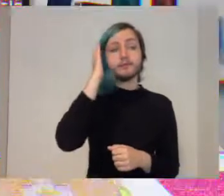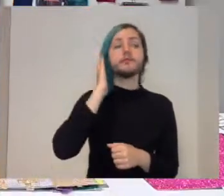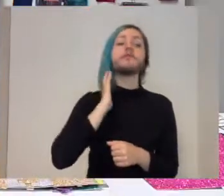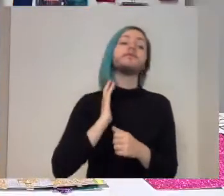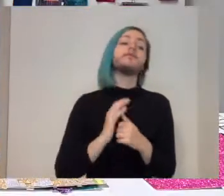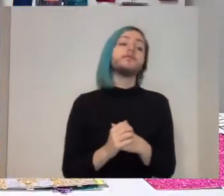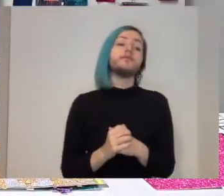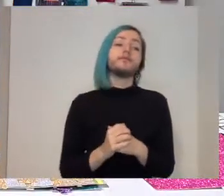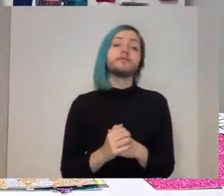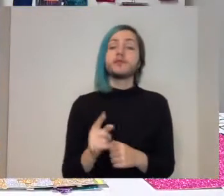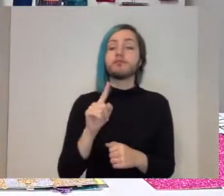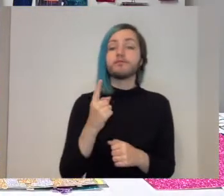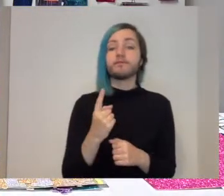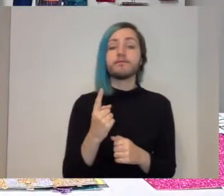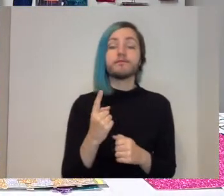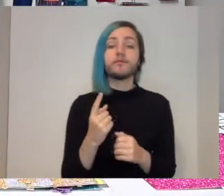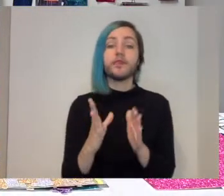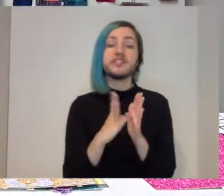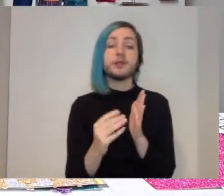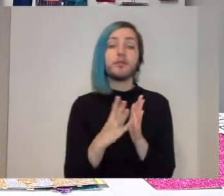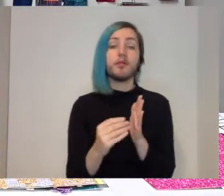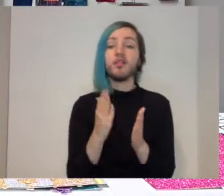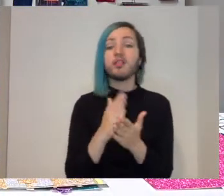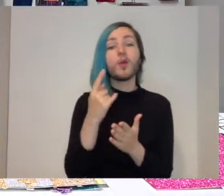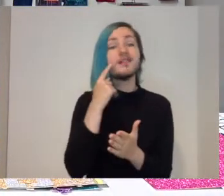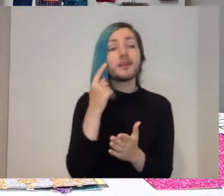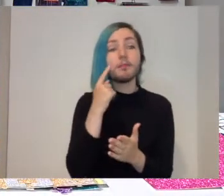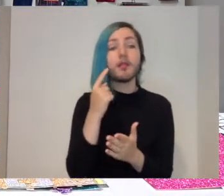So the first piece I'm going to start with is quite simple, and it's